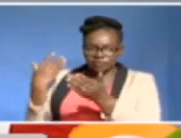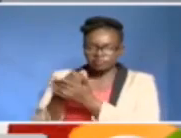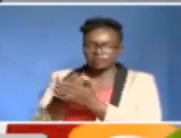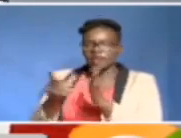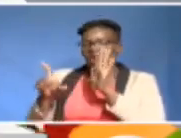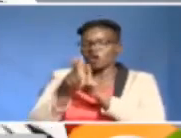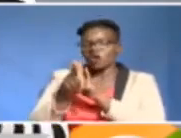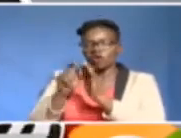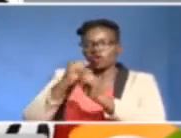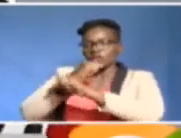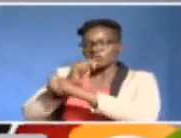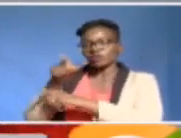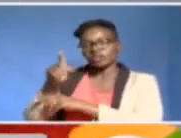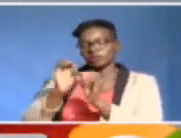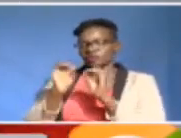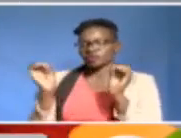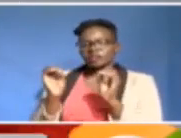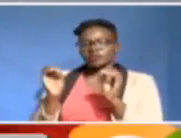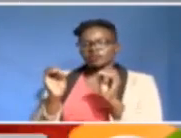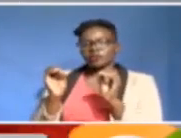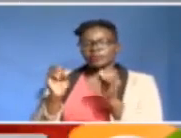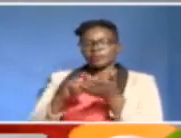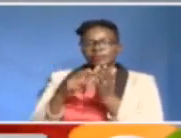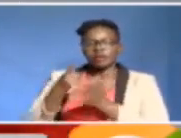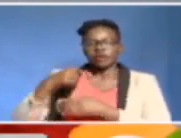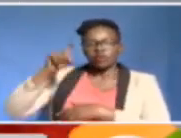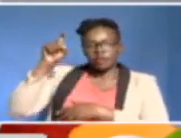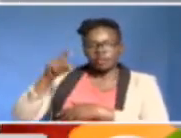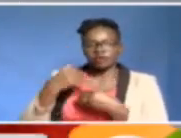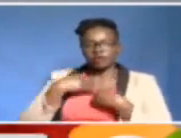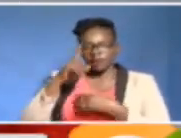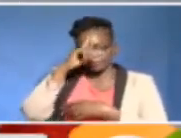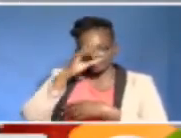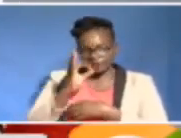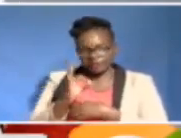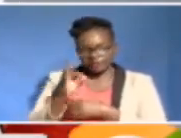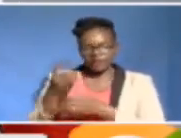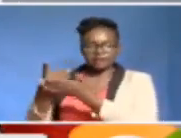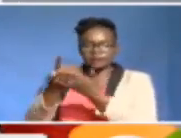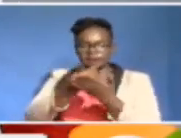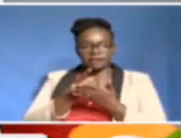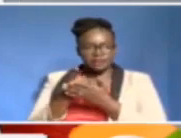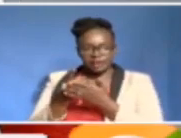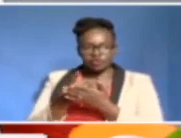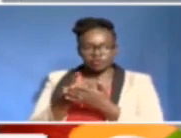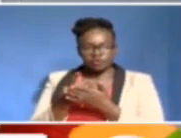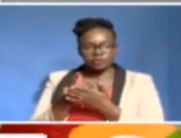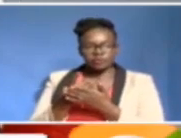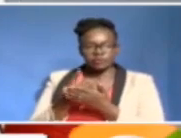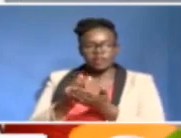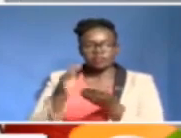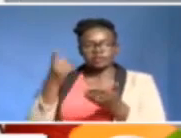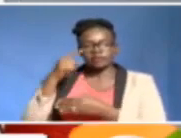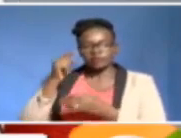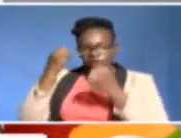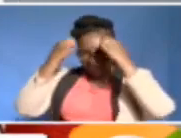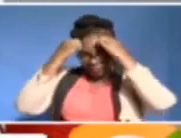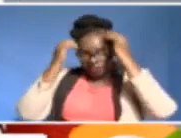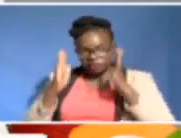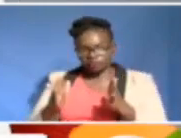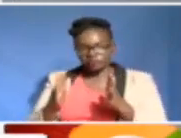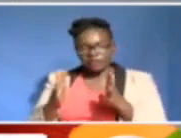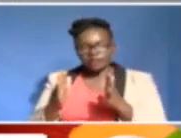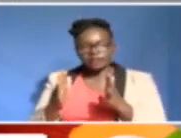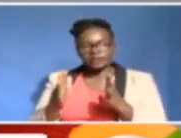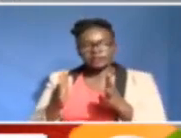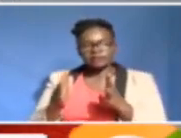So let us have a very, very serious conversation, and especially for our students in tertiary institutions. And I